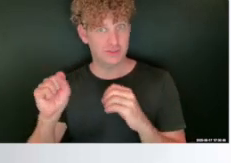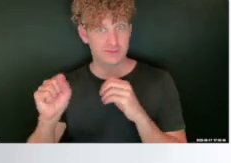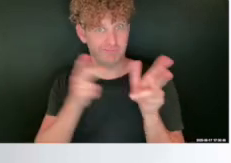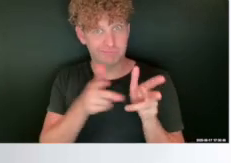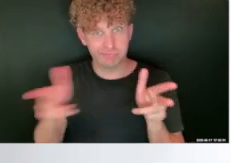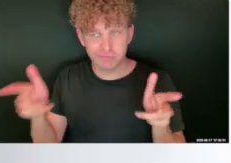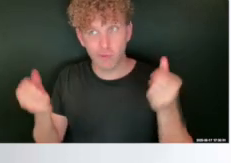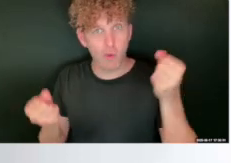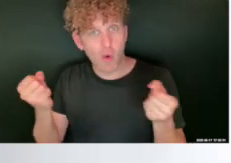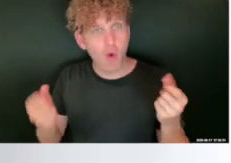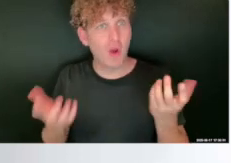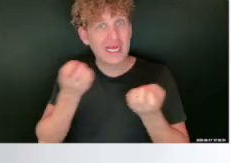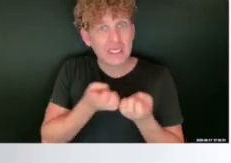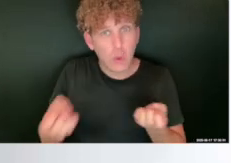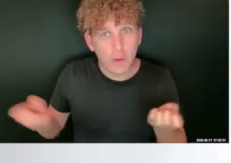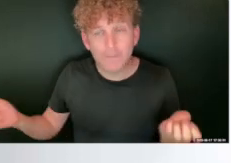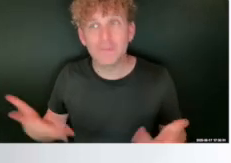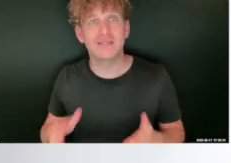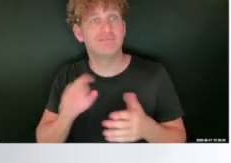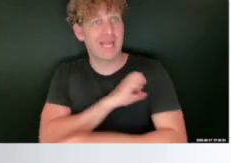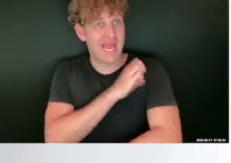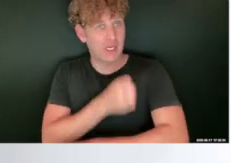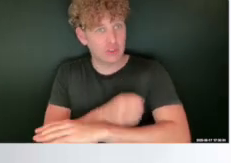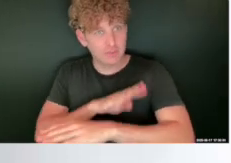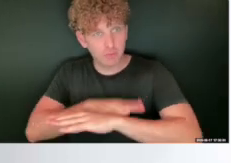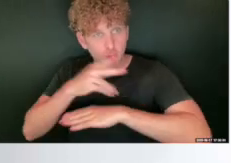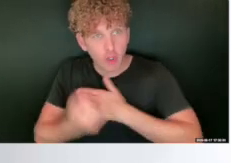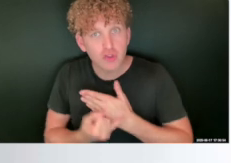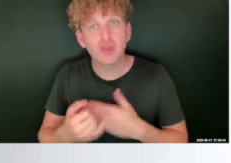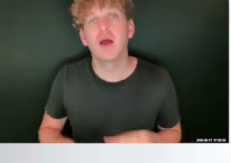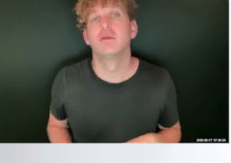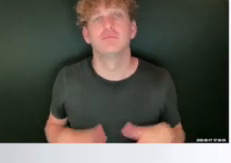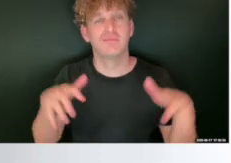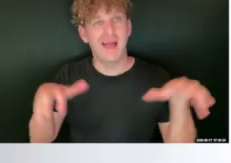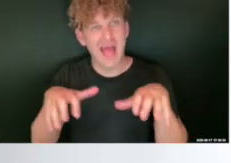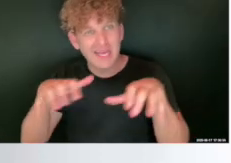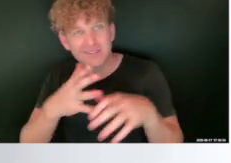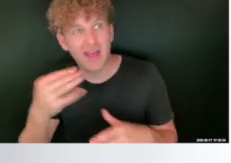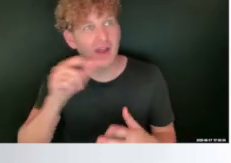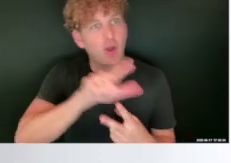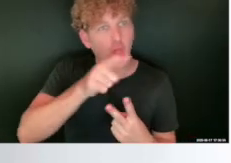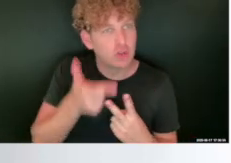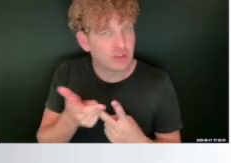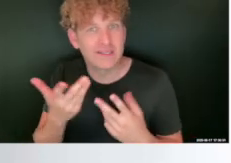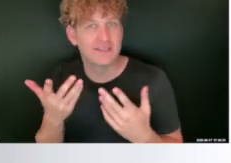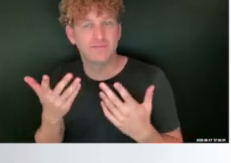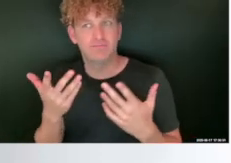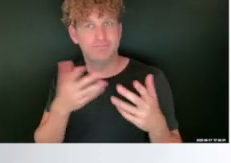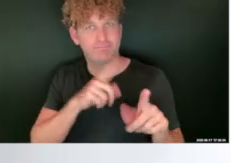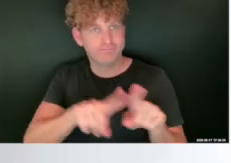disadvantaged communities. Infrastructure also supported early pilots of vehicle-to-grid technology.